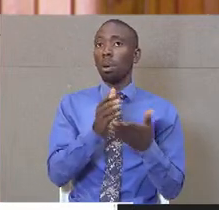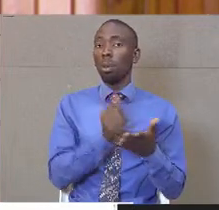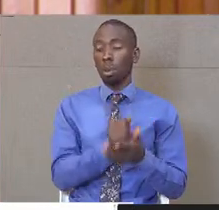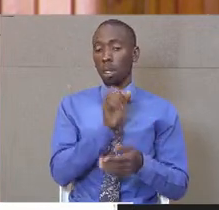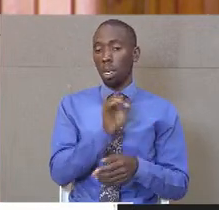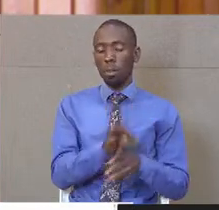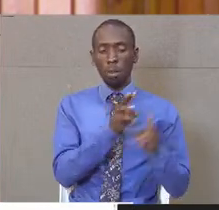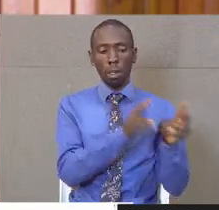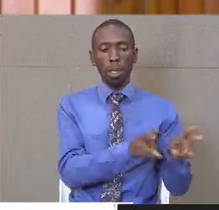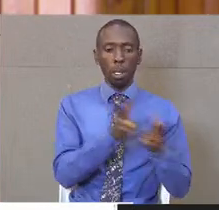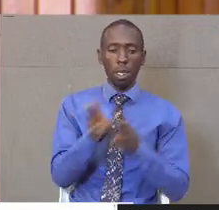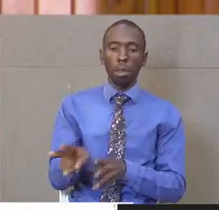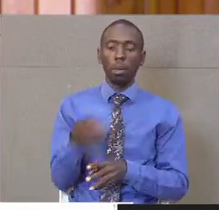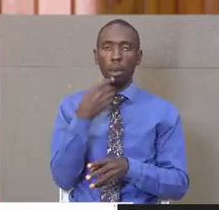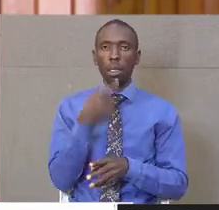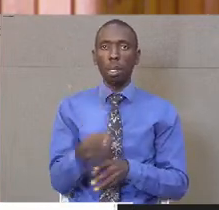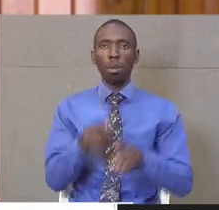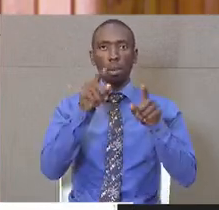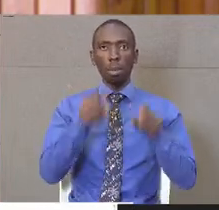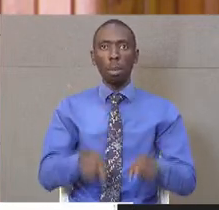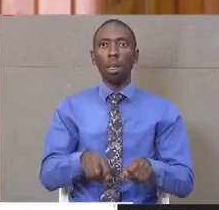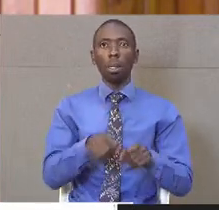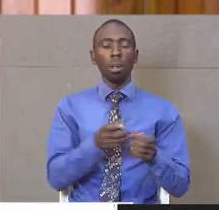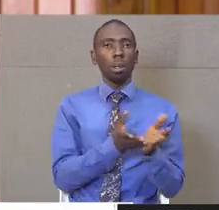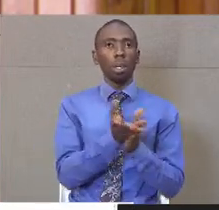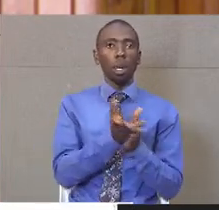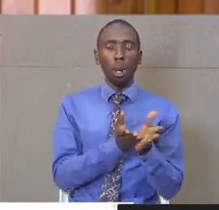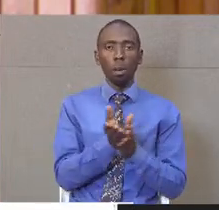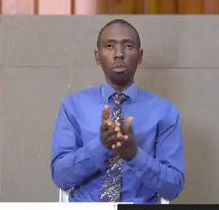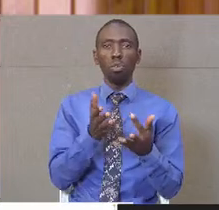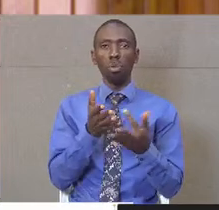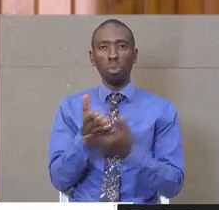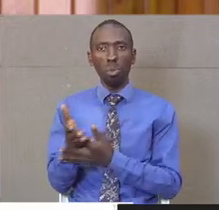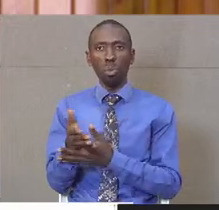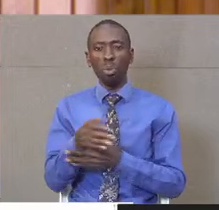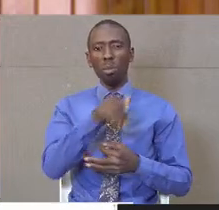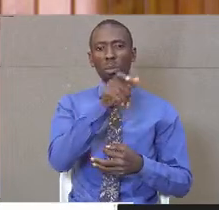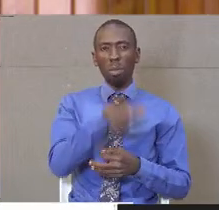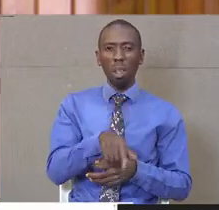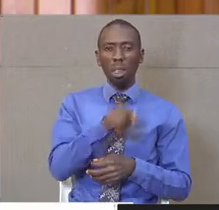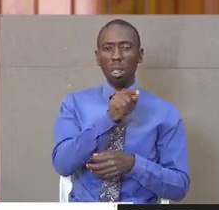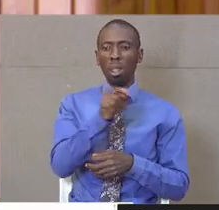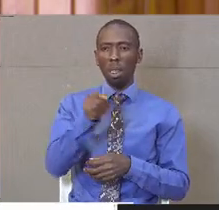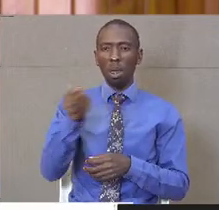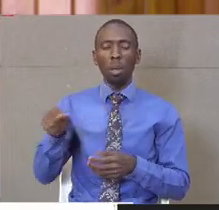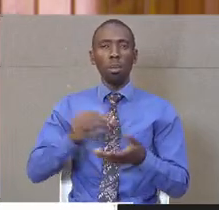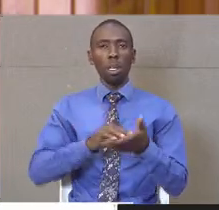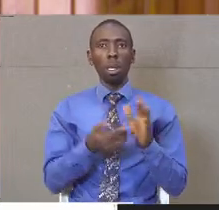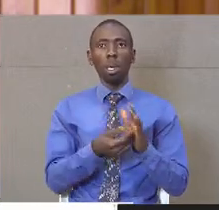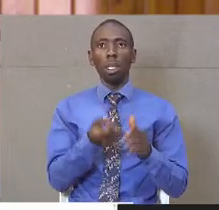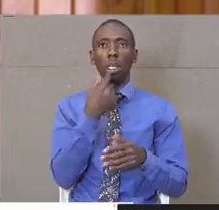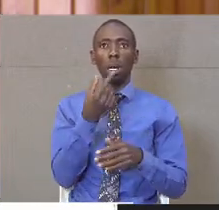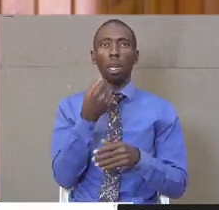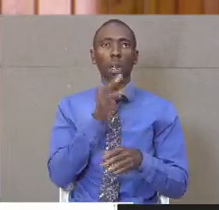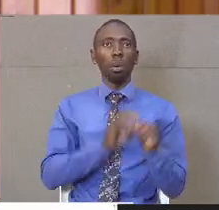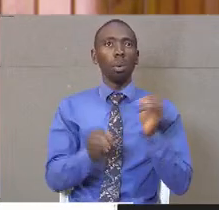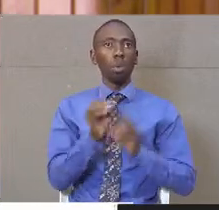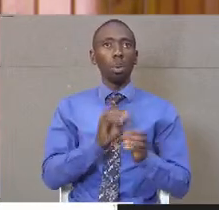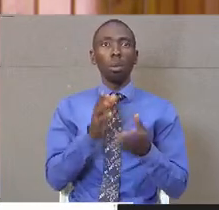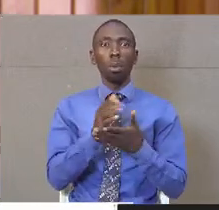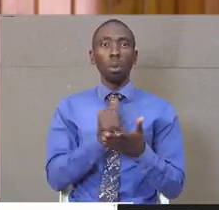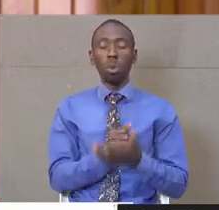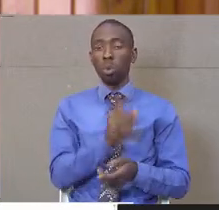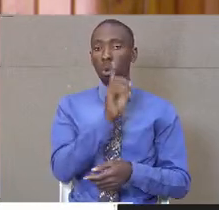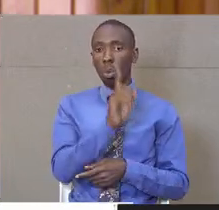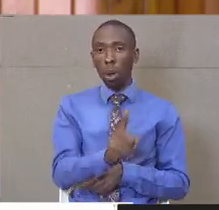saying we have to deliver through so and so, then there's no medicine, because one sentence in the system is failing